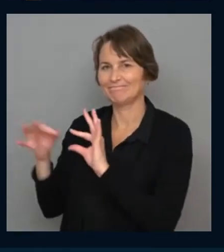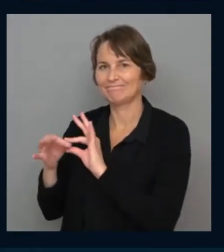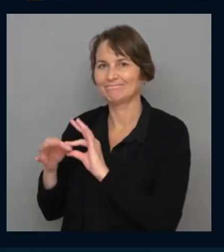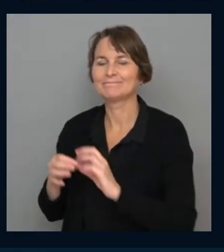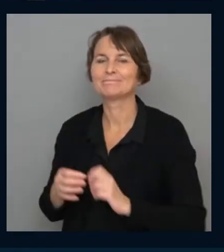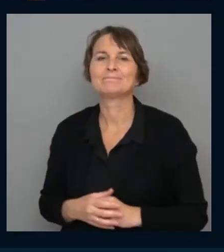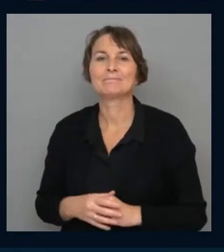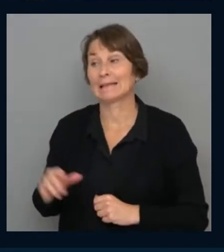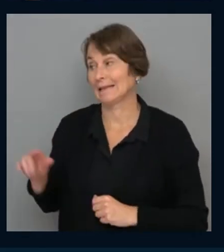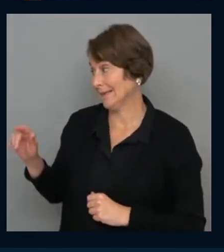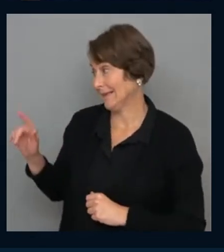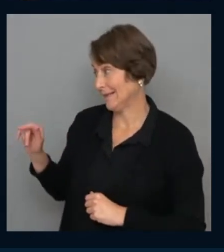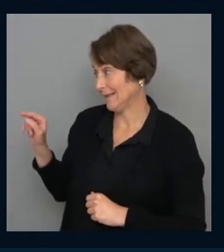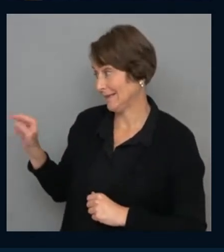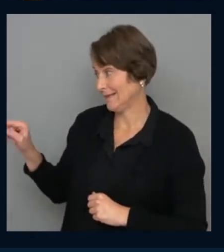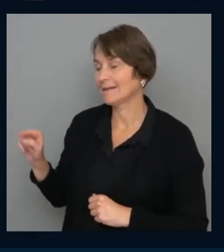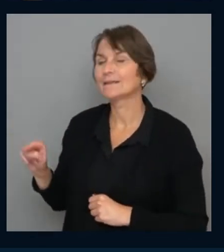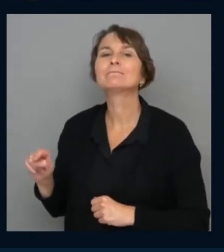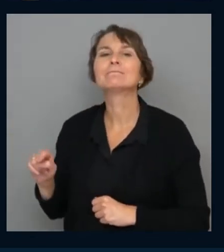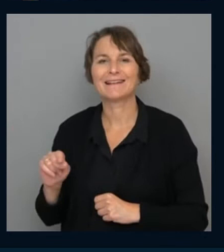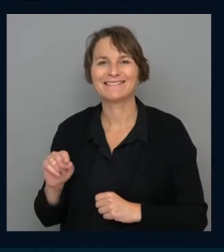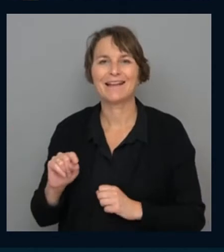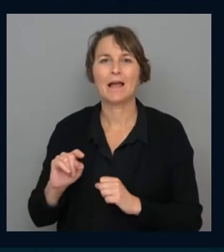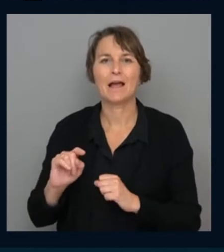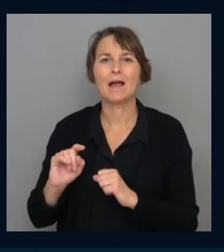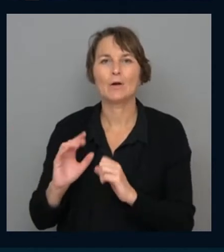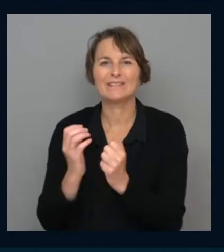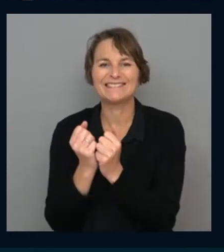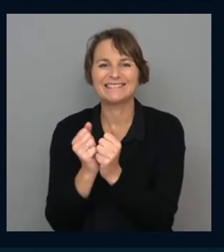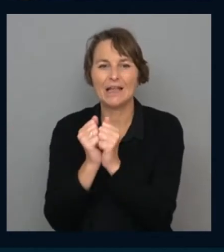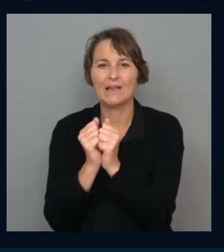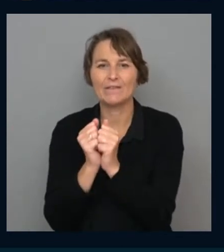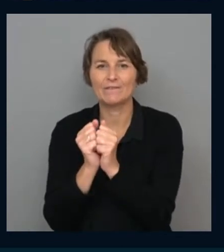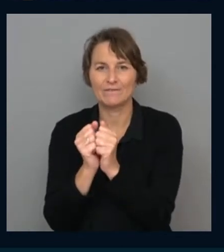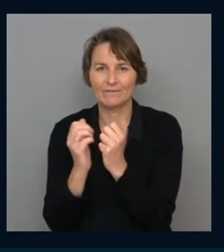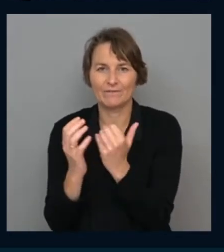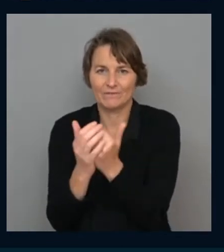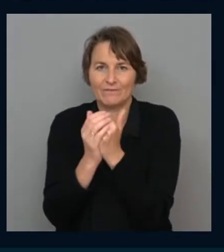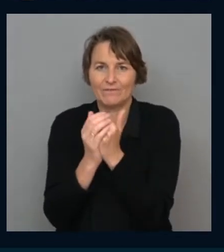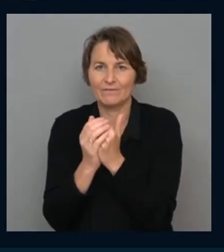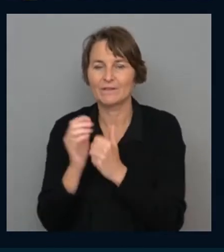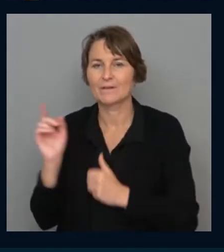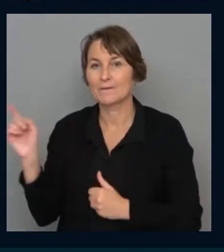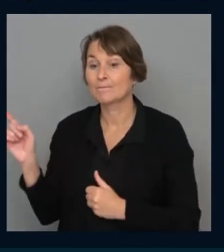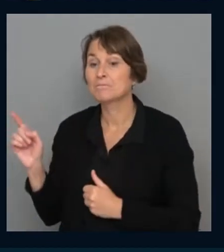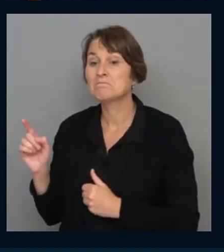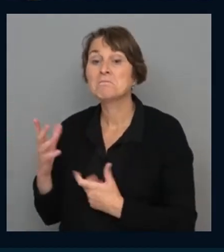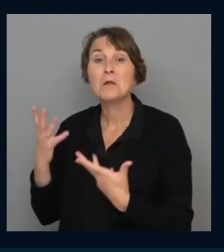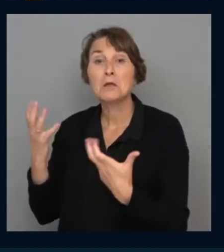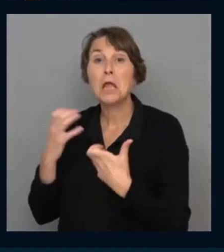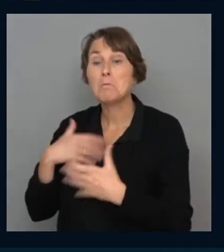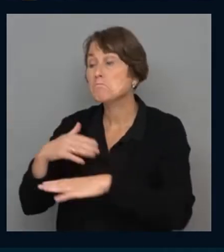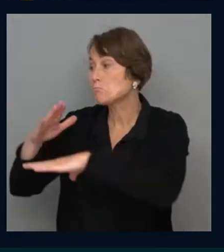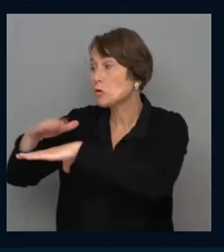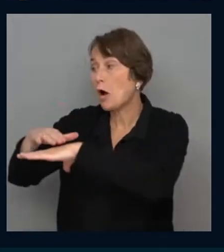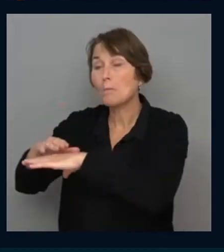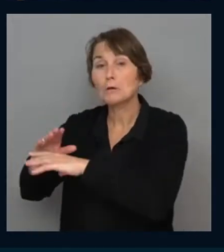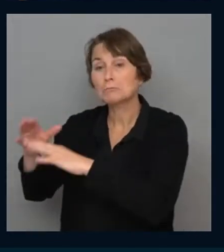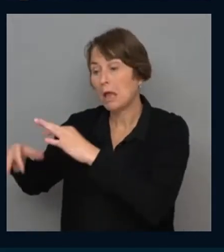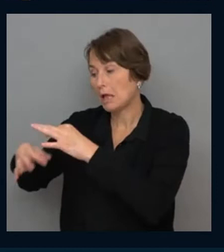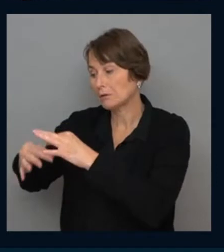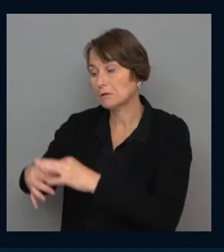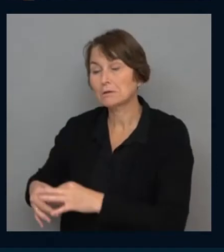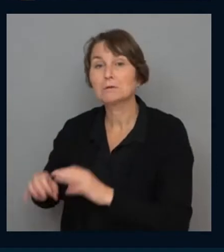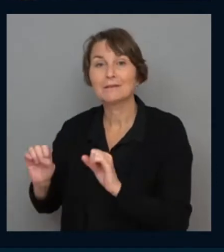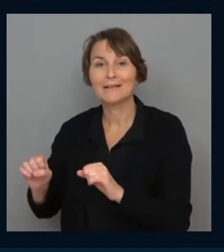on that, and we're going to hit save. And I can add comments there if I want to. Absolutely. So I've created that. So that's our